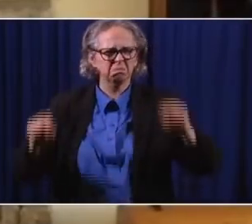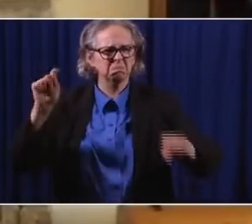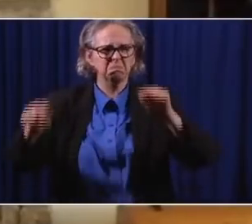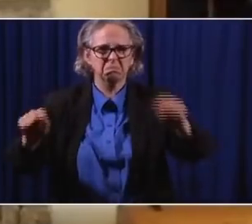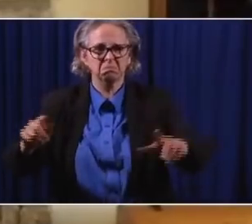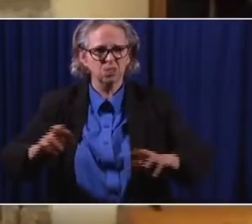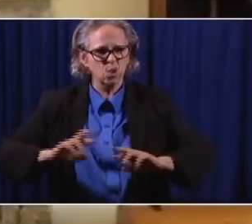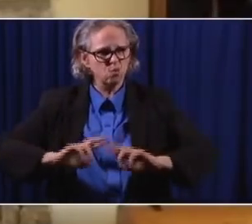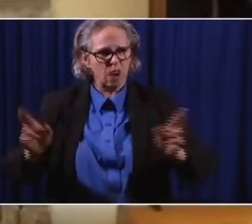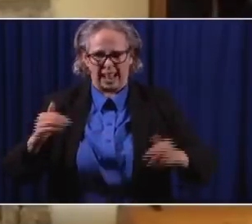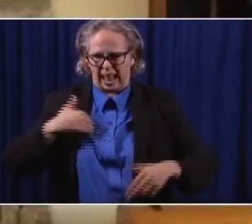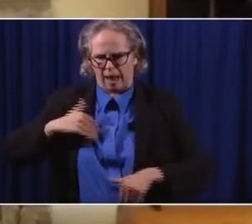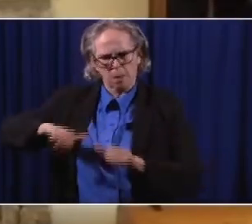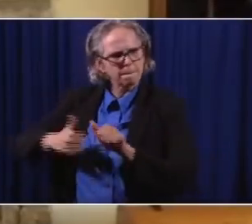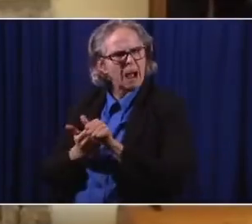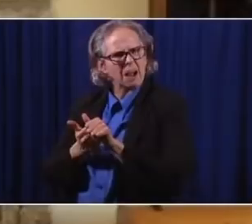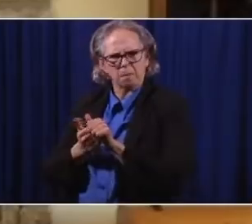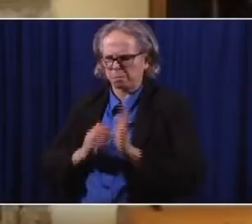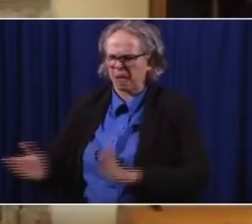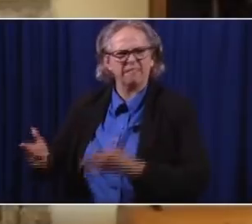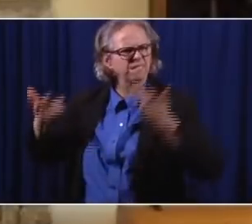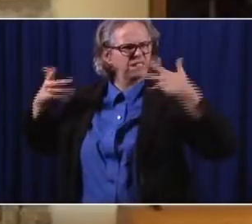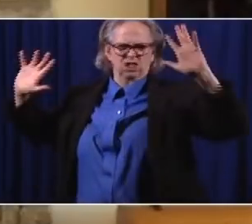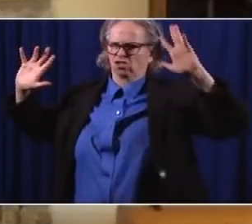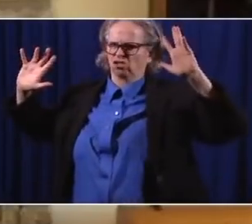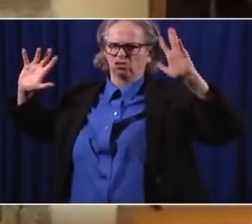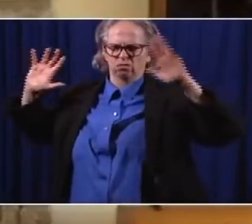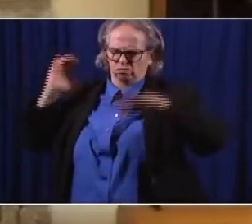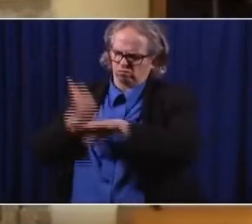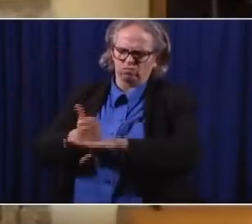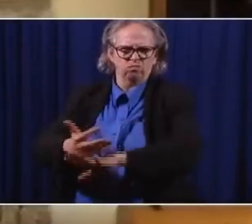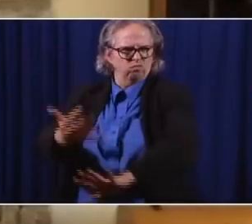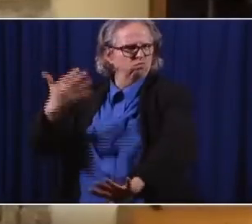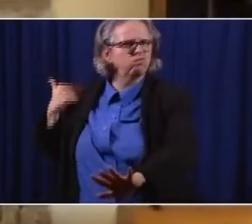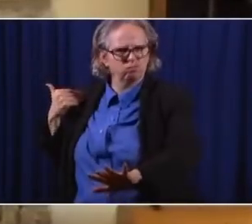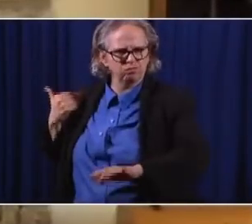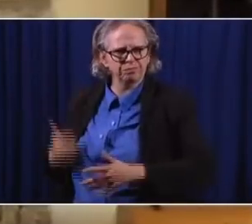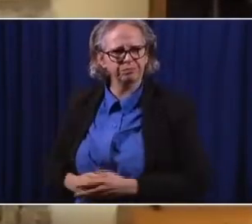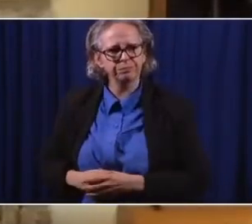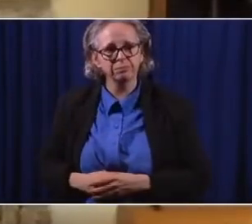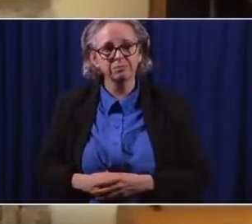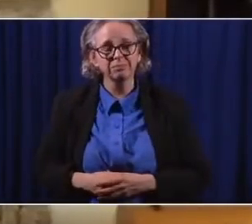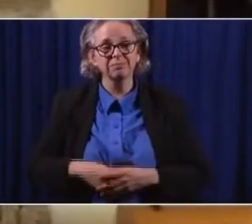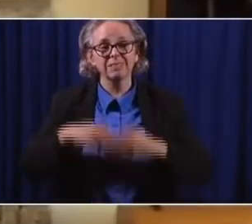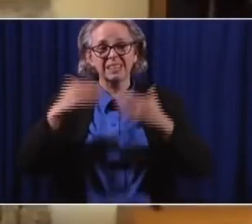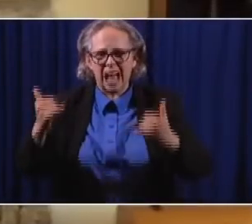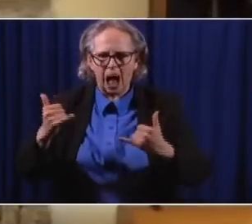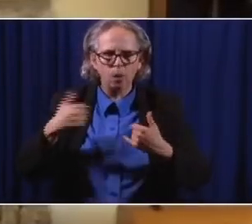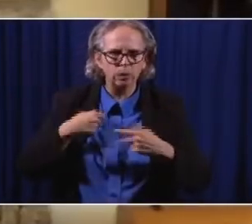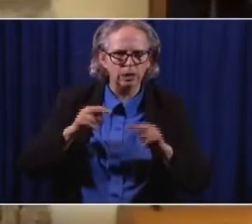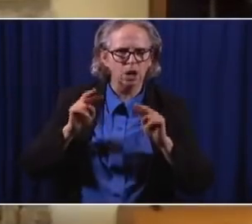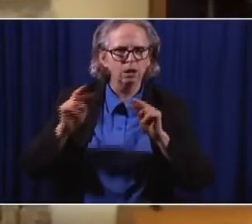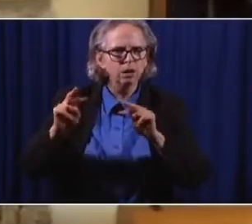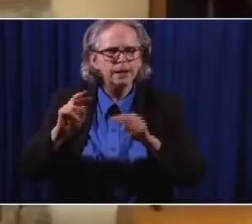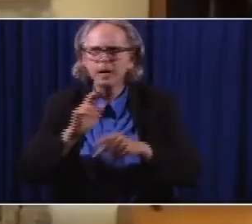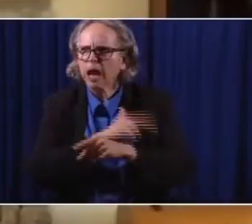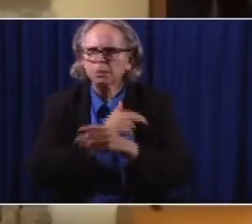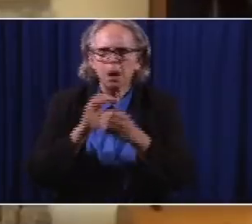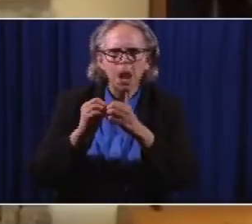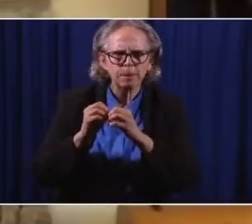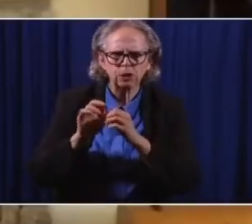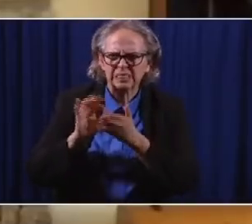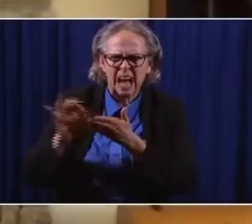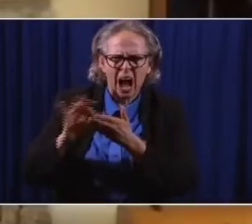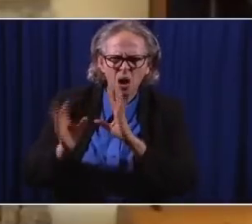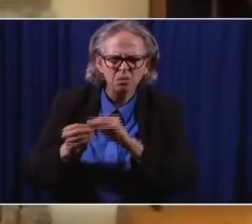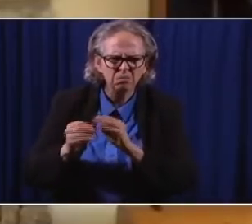admission increase. And part of what, we're looking at is the age. And I'll go back to June and July. In